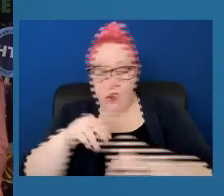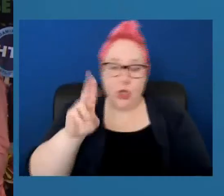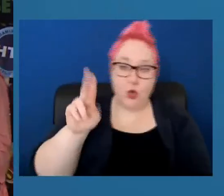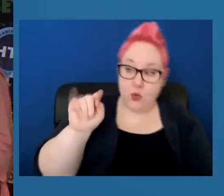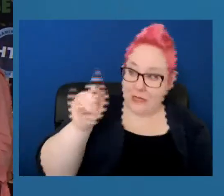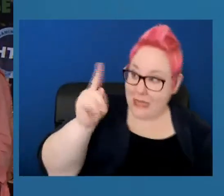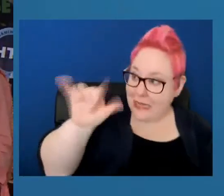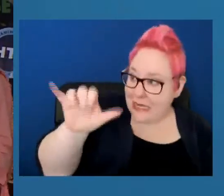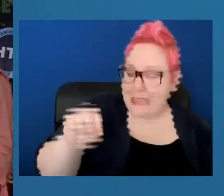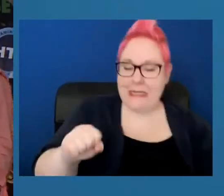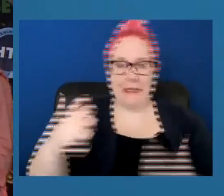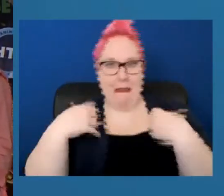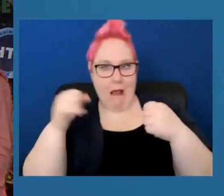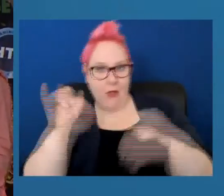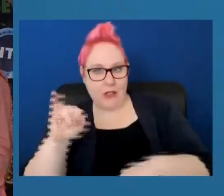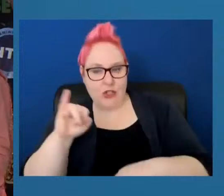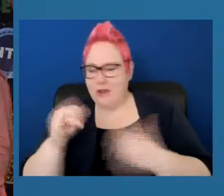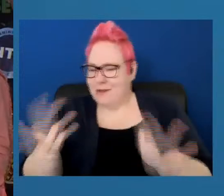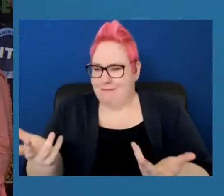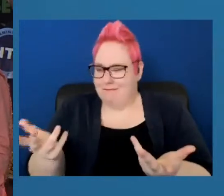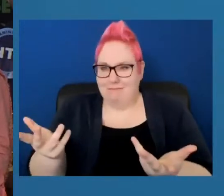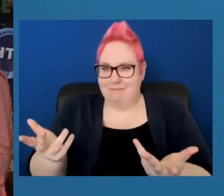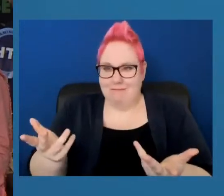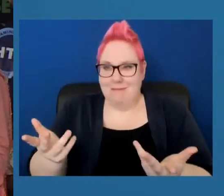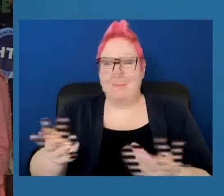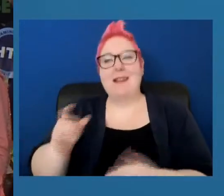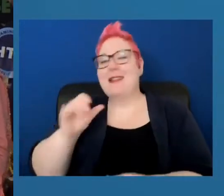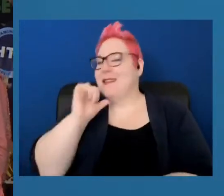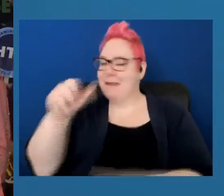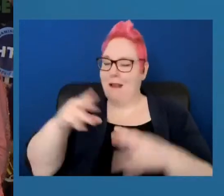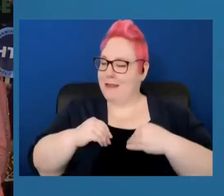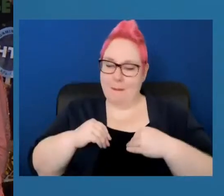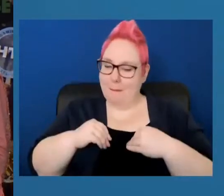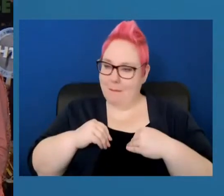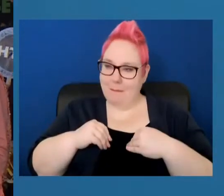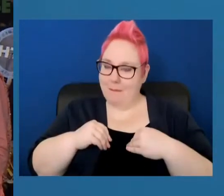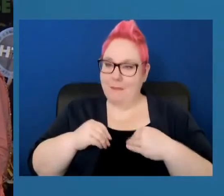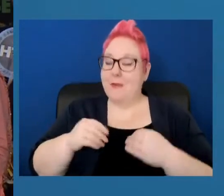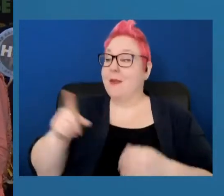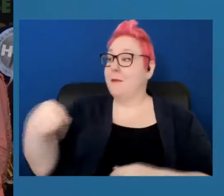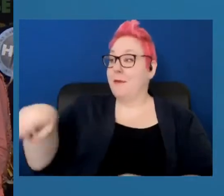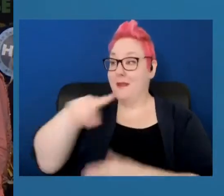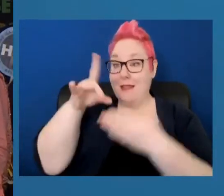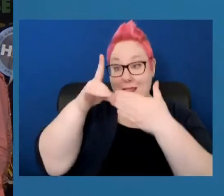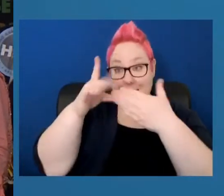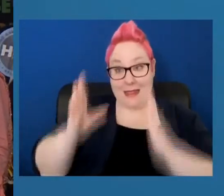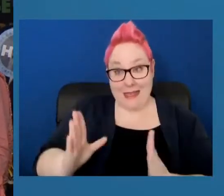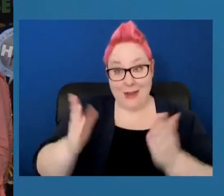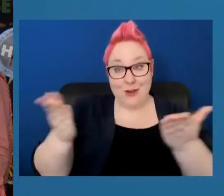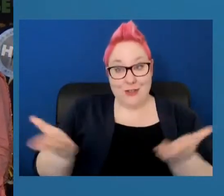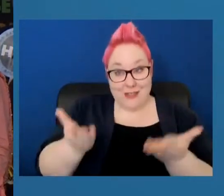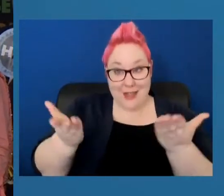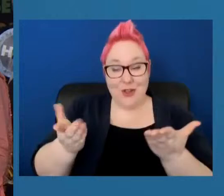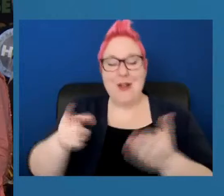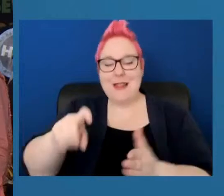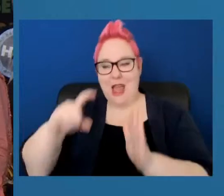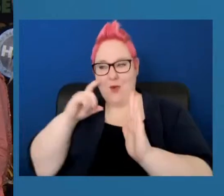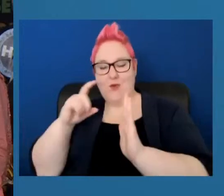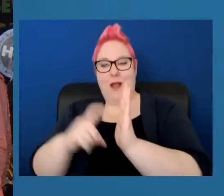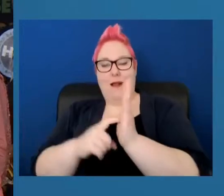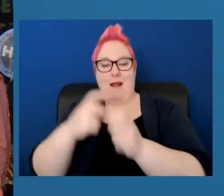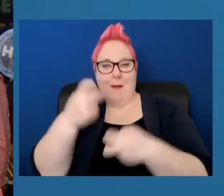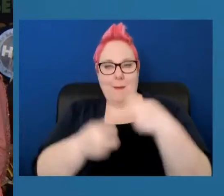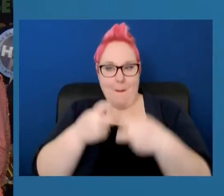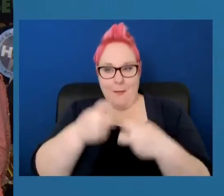care. And that is unacceptable. But the elected leaders standing here with me, they recognize that problem and